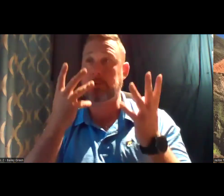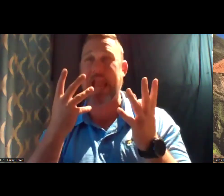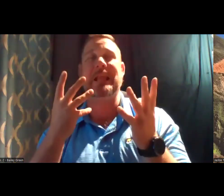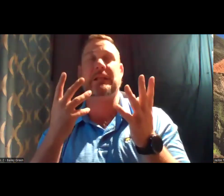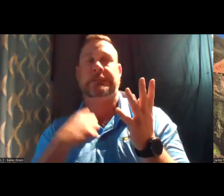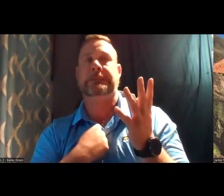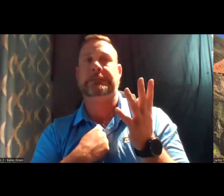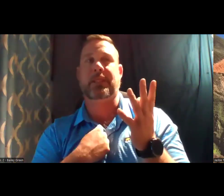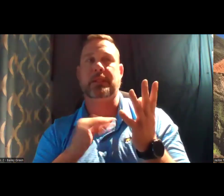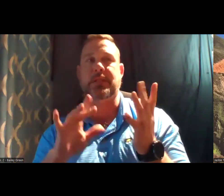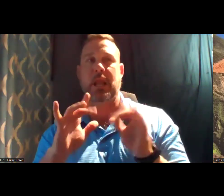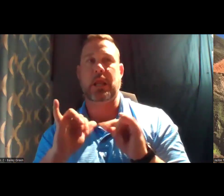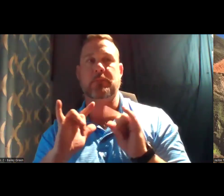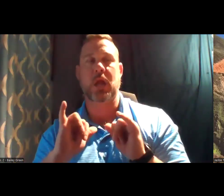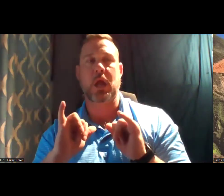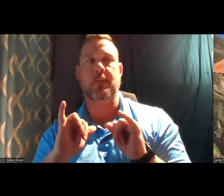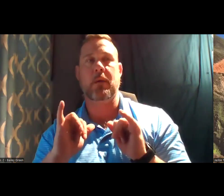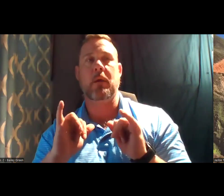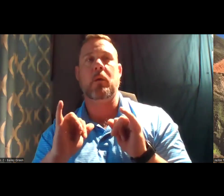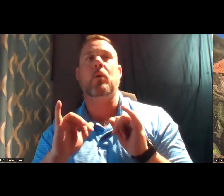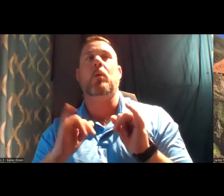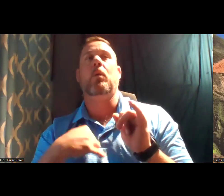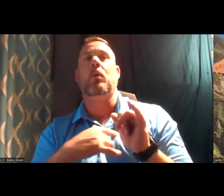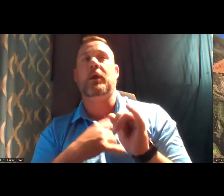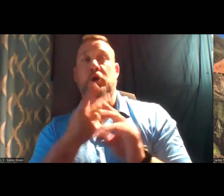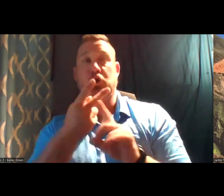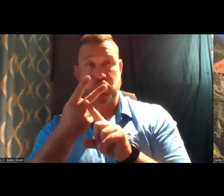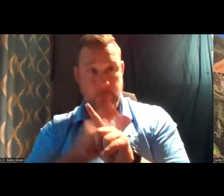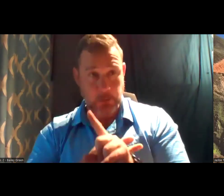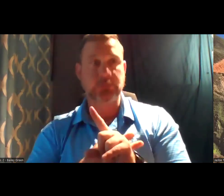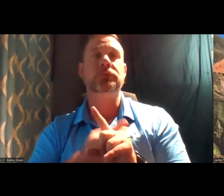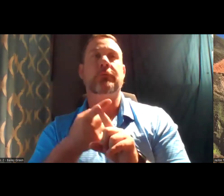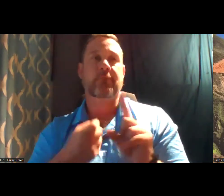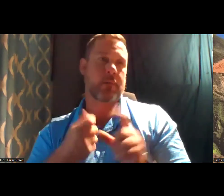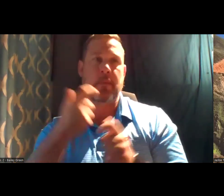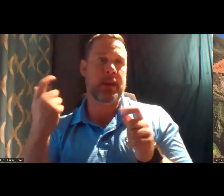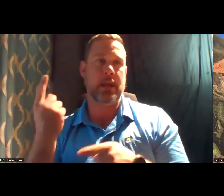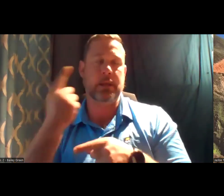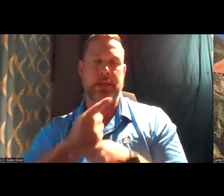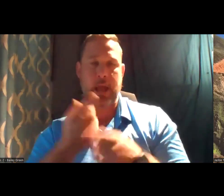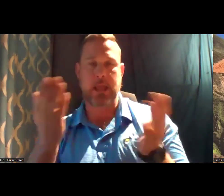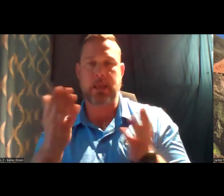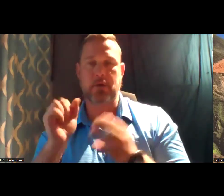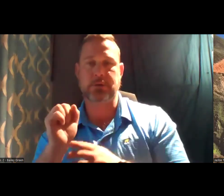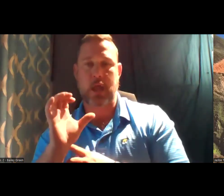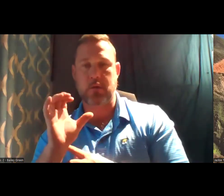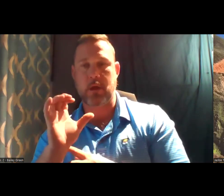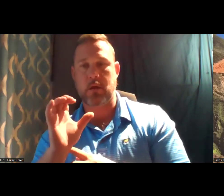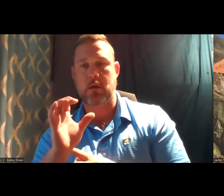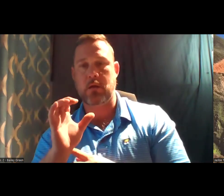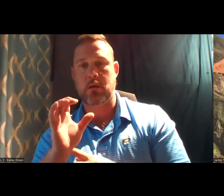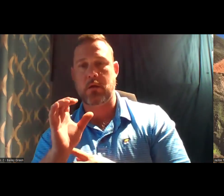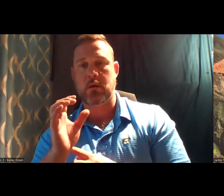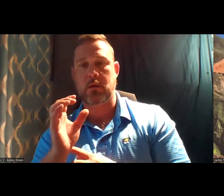same time when I saw that we are 2 months out from the big day here in Sacramento. Last fall